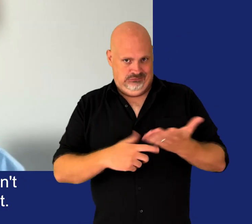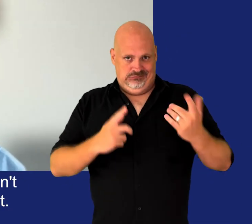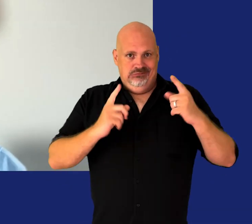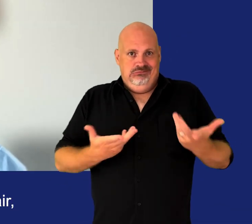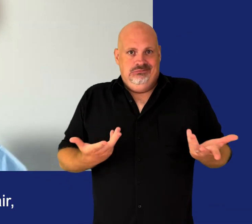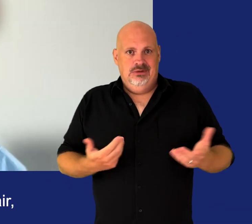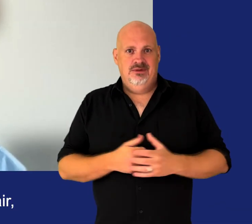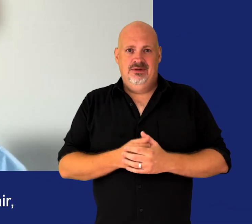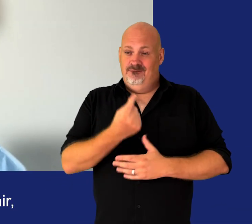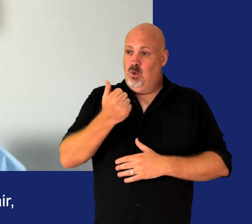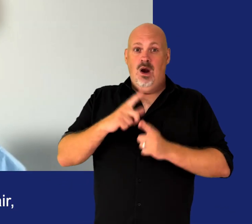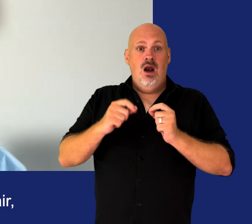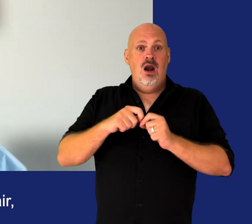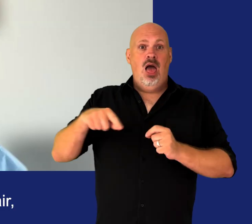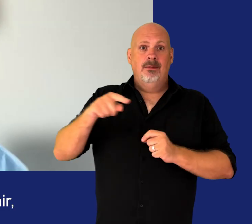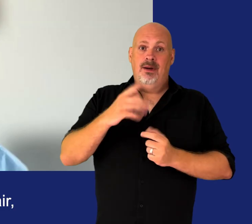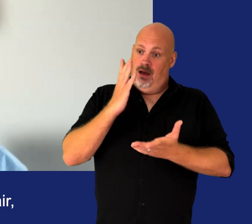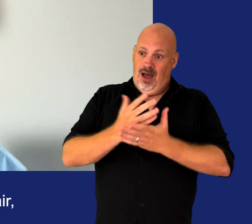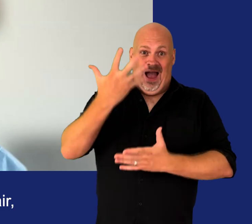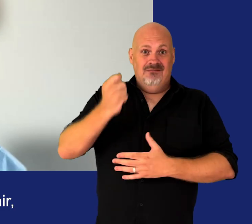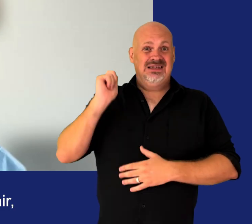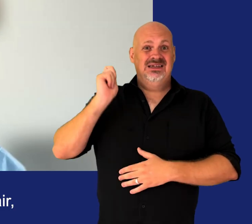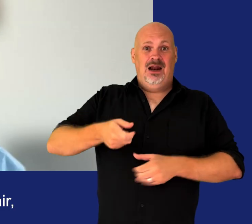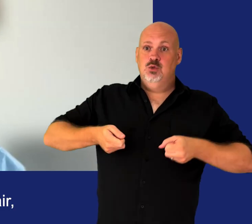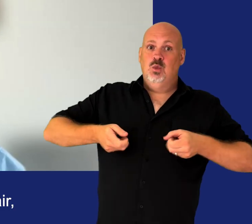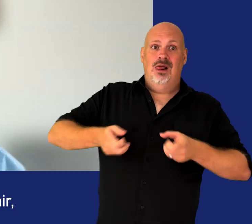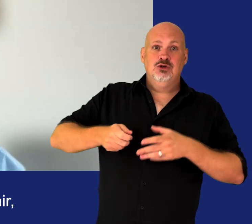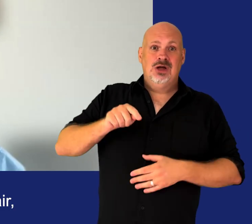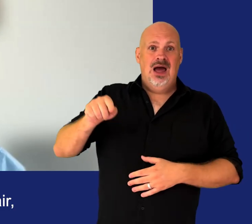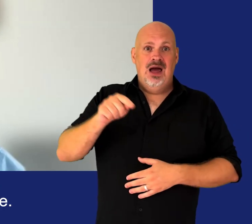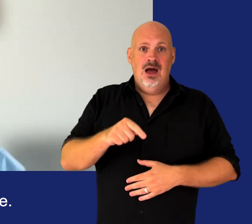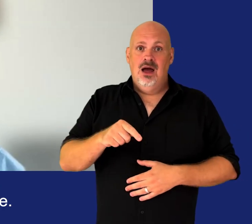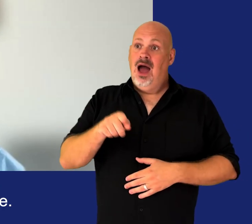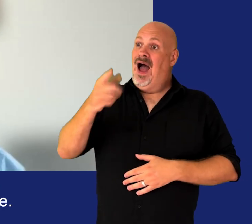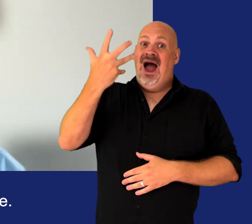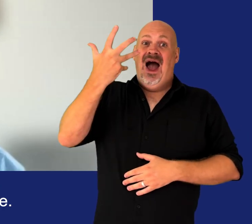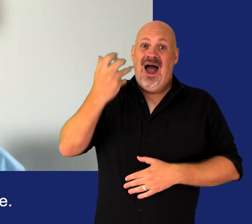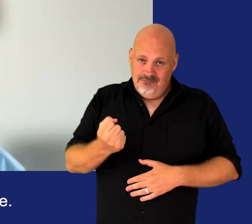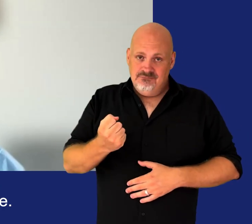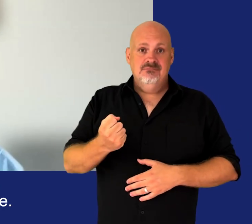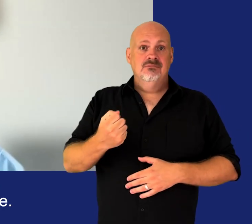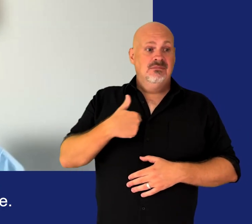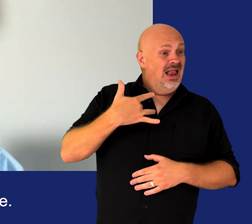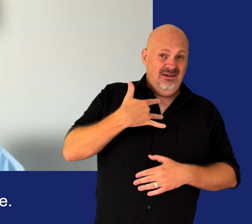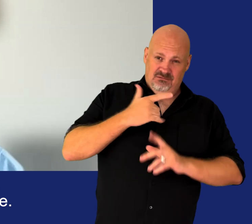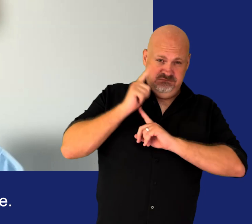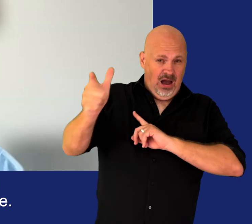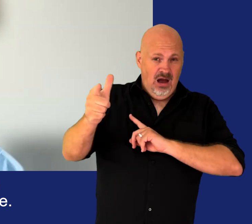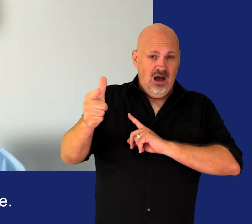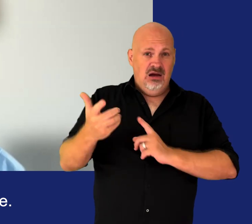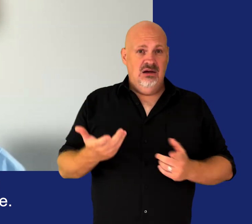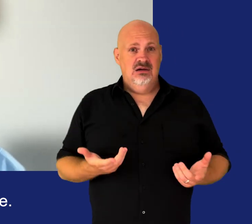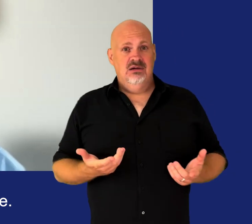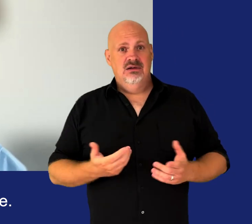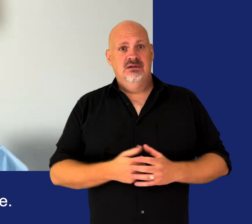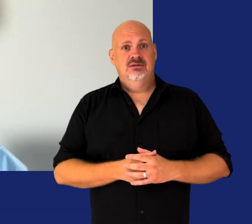it. There are very few clubs that actually have a tennis wheelchair, and the ones that may have them are a very long way